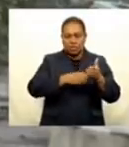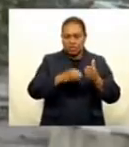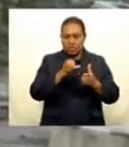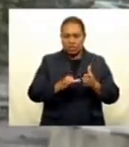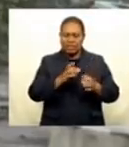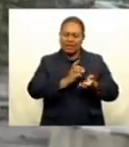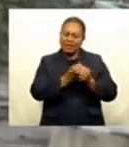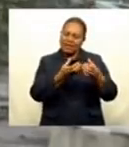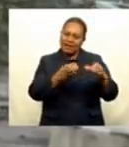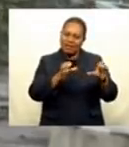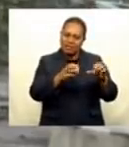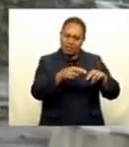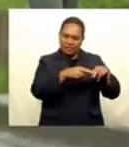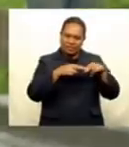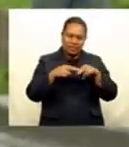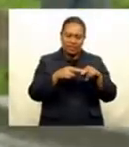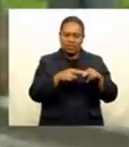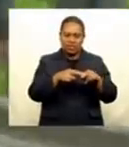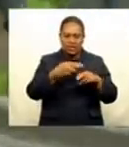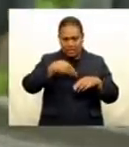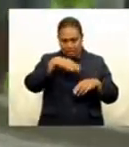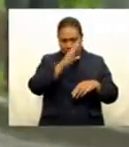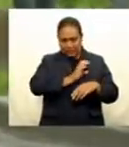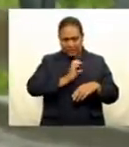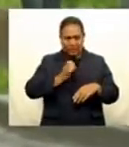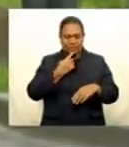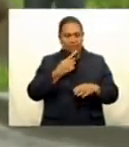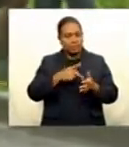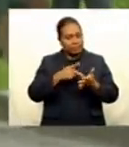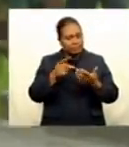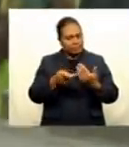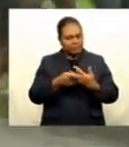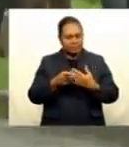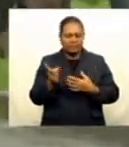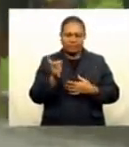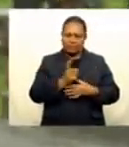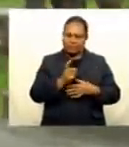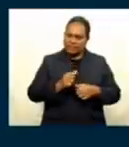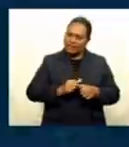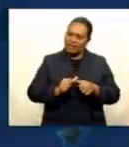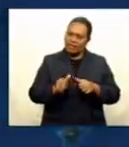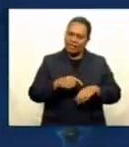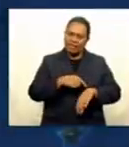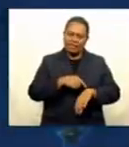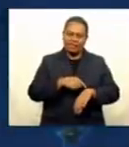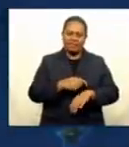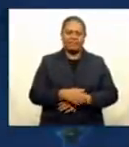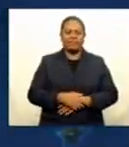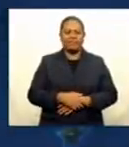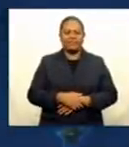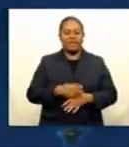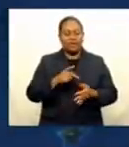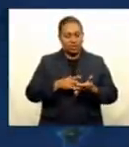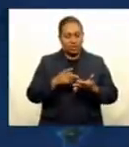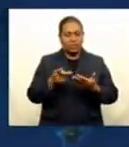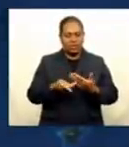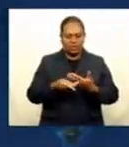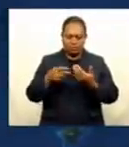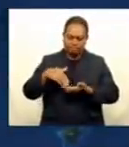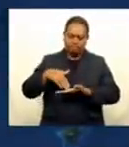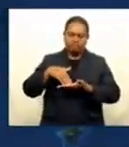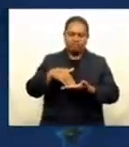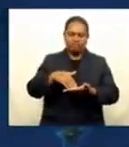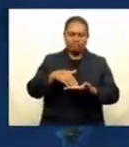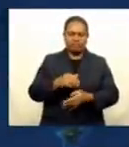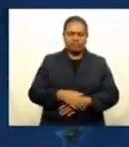Executive Seema Shandil says the project could not have come at a better time. So this project will definitely help ensure there is